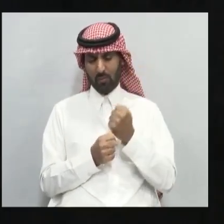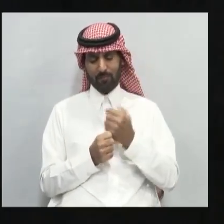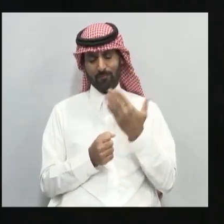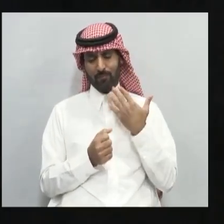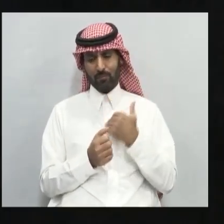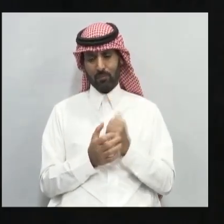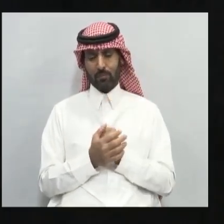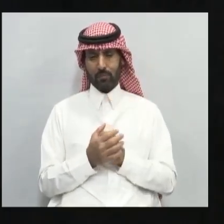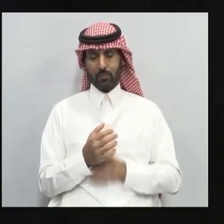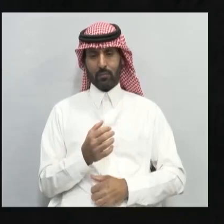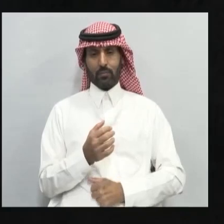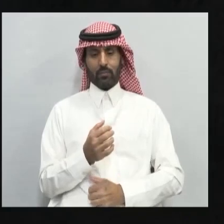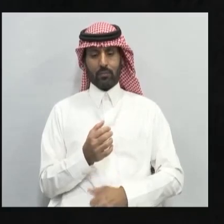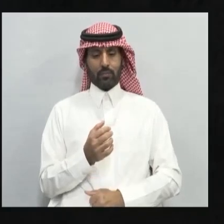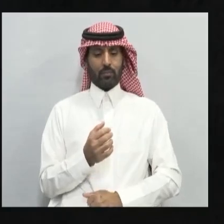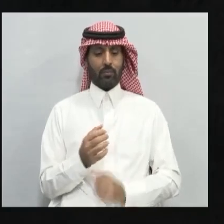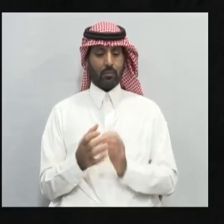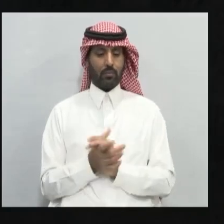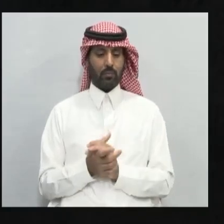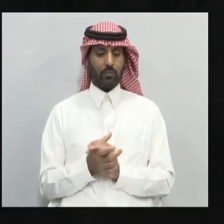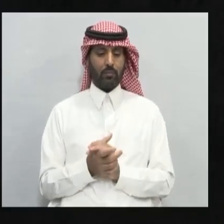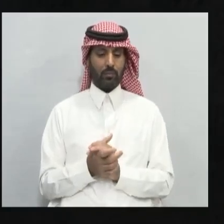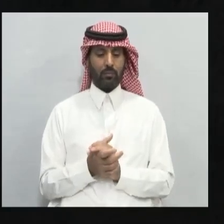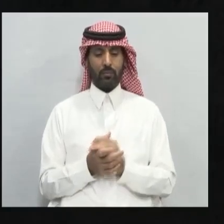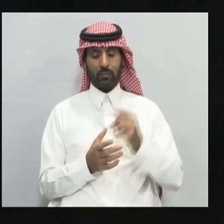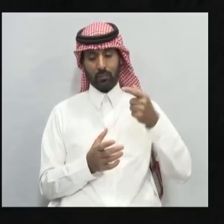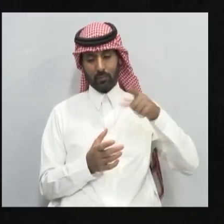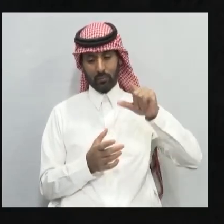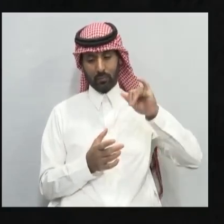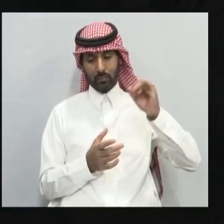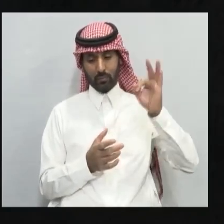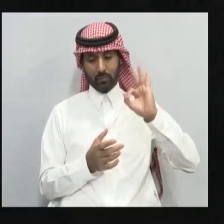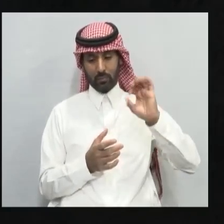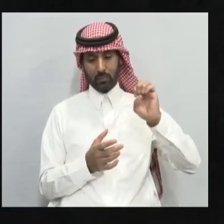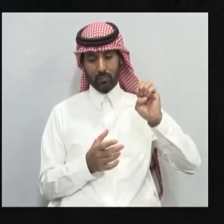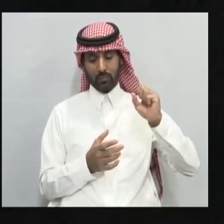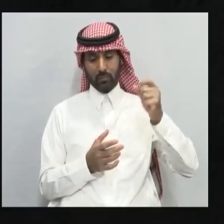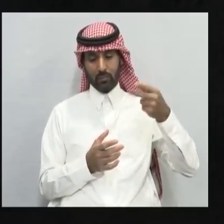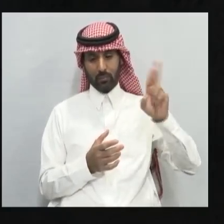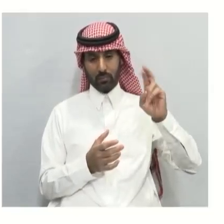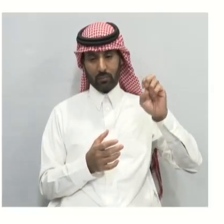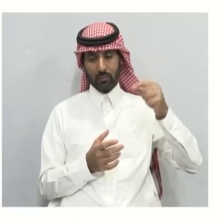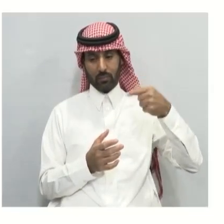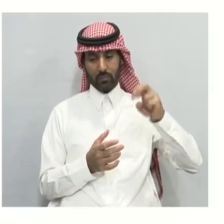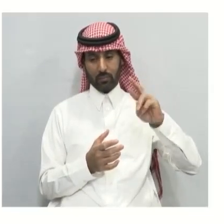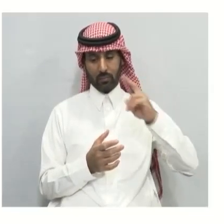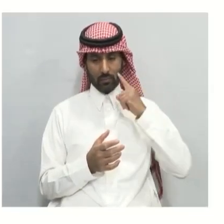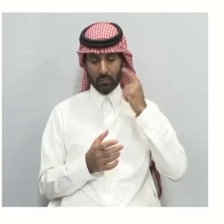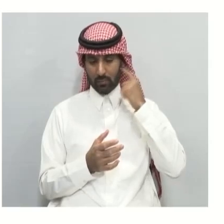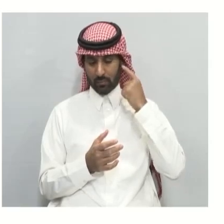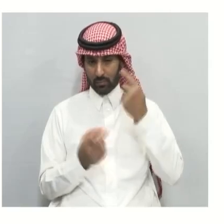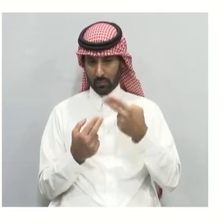the past. Which one of these do they apply to you? Let's listen to the introduction part in